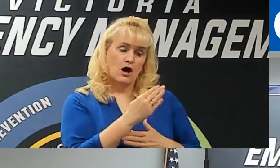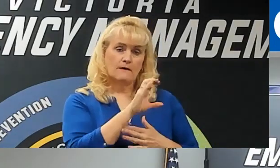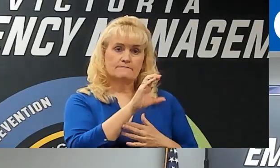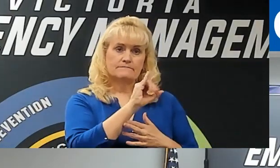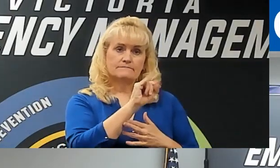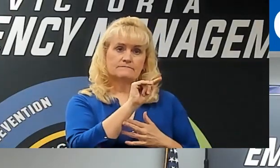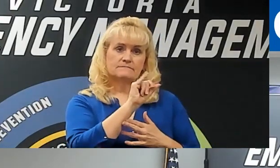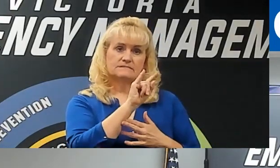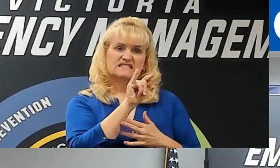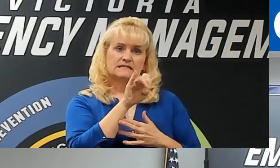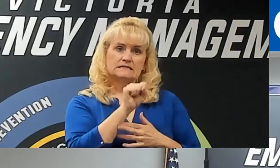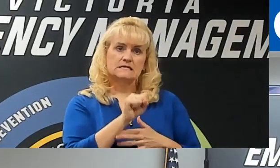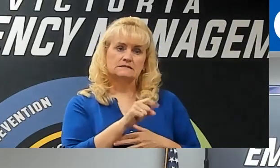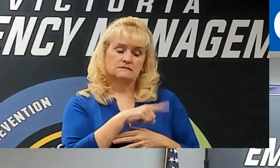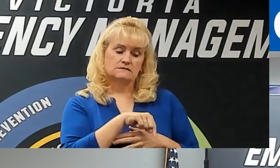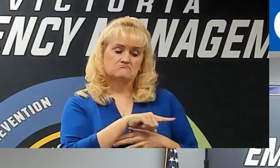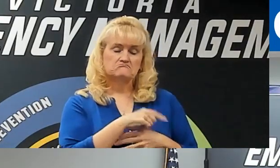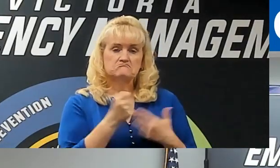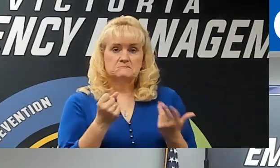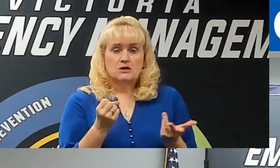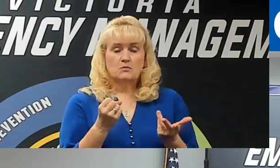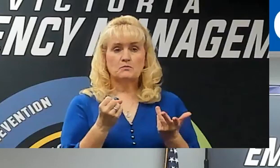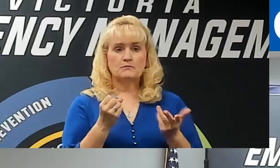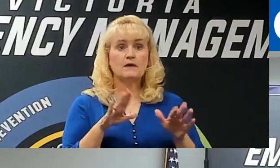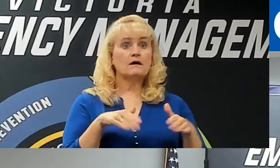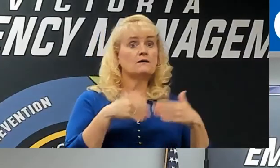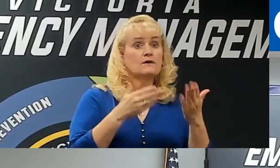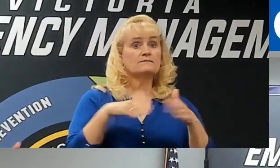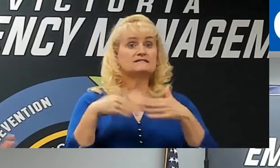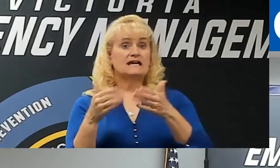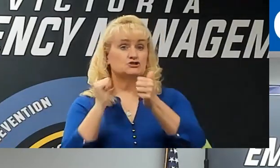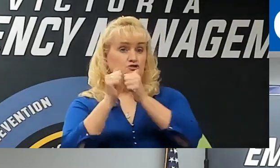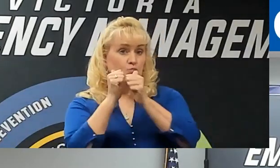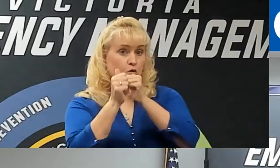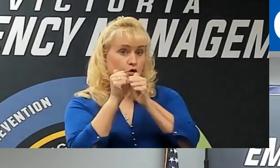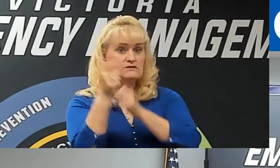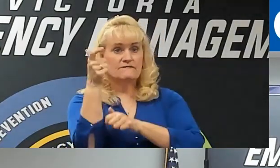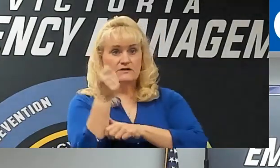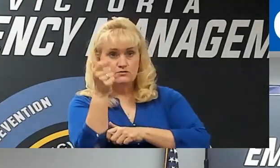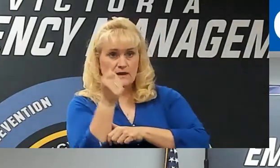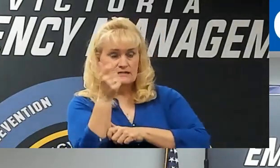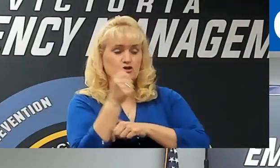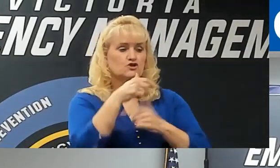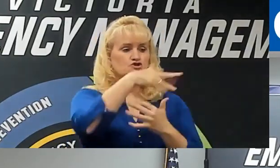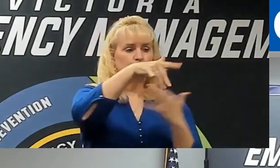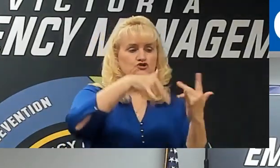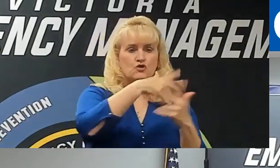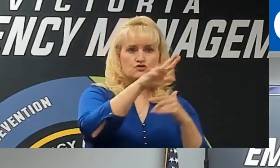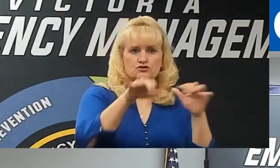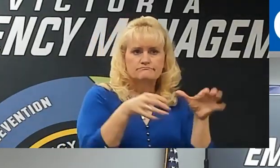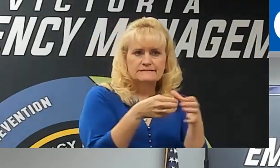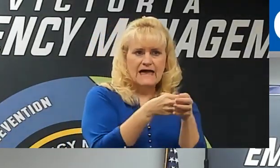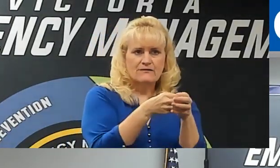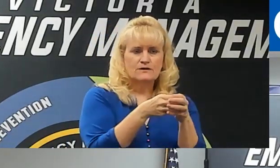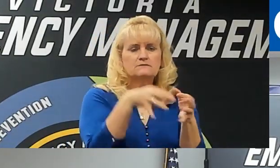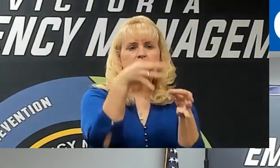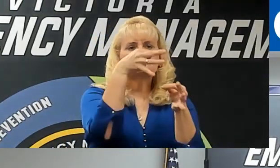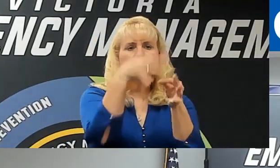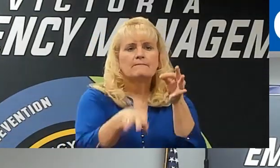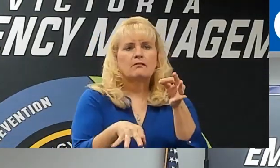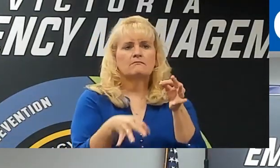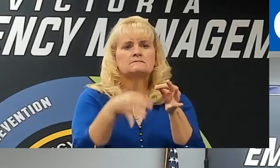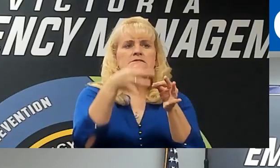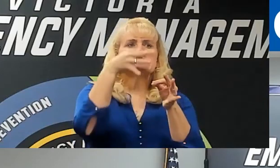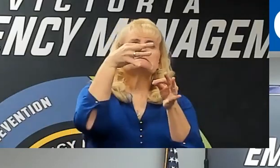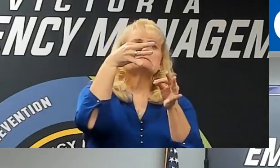this outbreak. So as far as recommendations for sporting events, fundraisers, and social gatherings, this is real simple. This is real